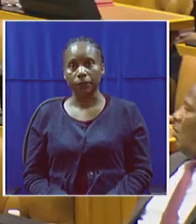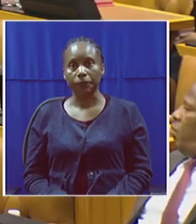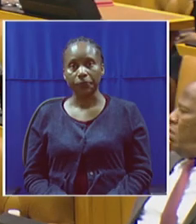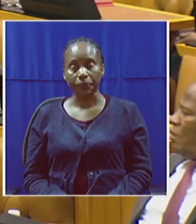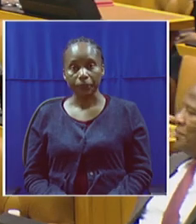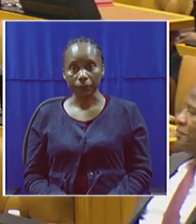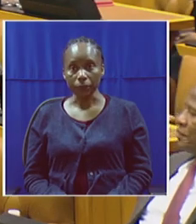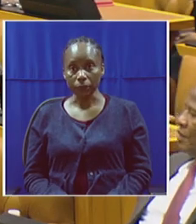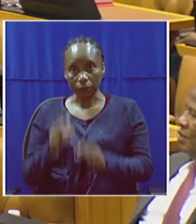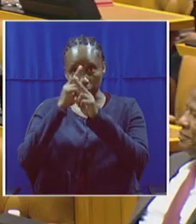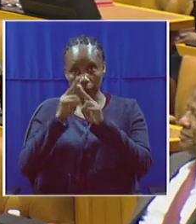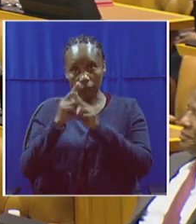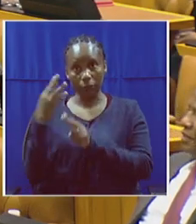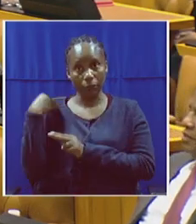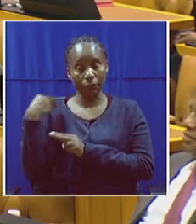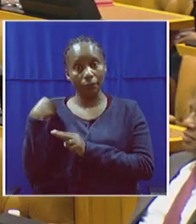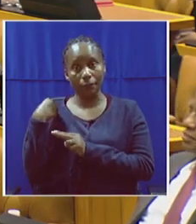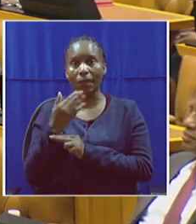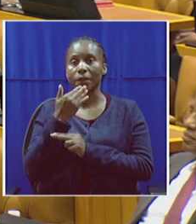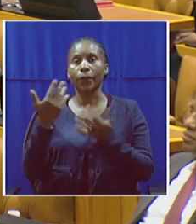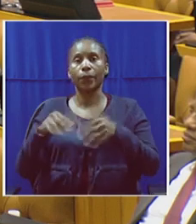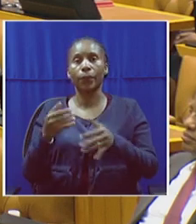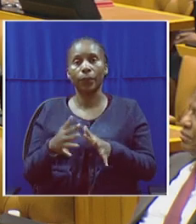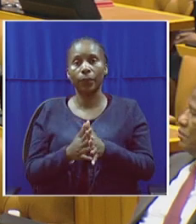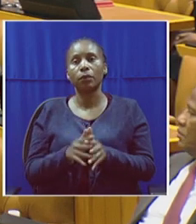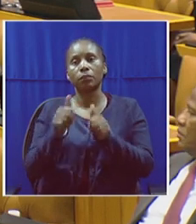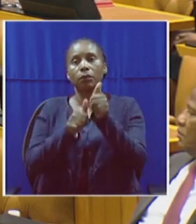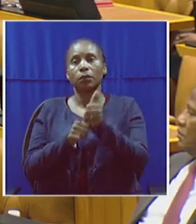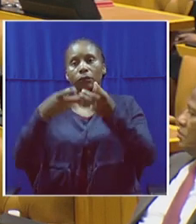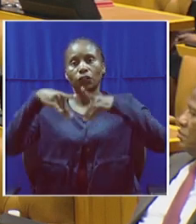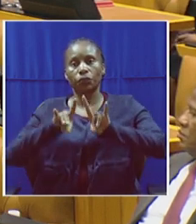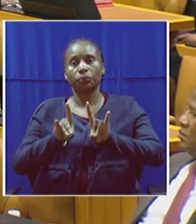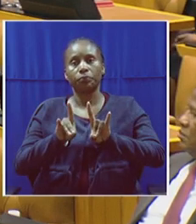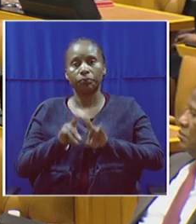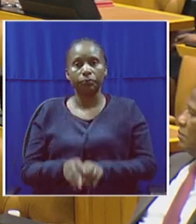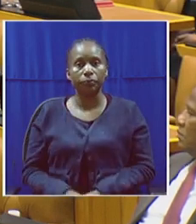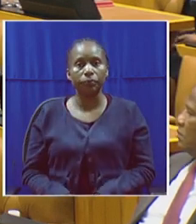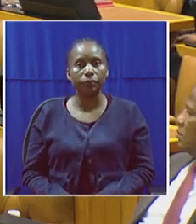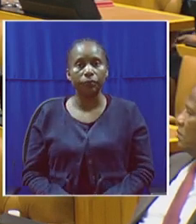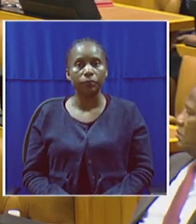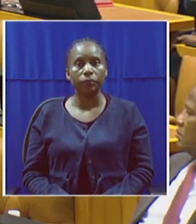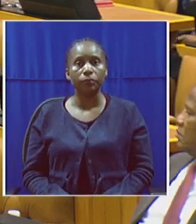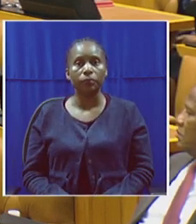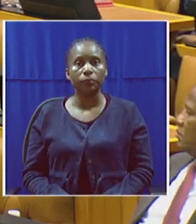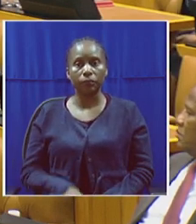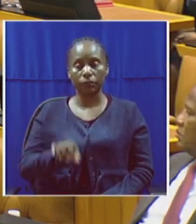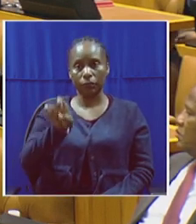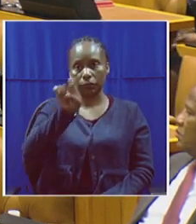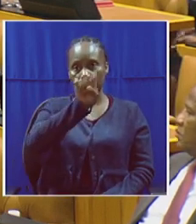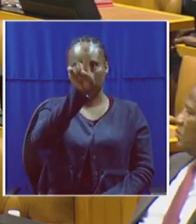Minister uh thank you very much Deputy chair the